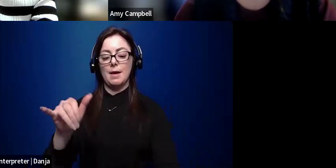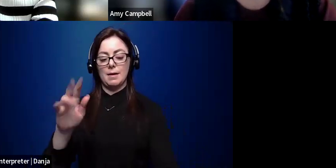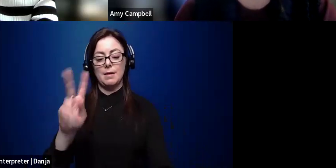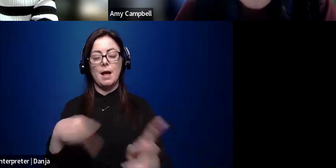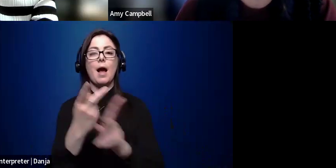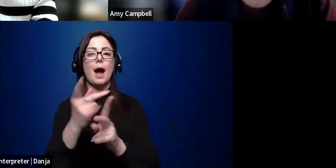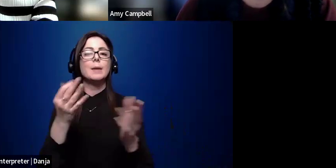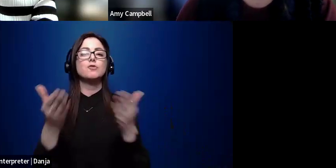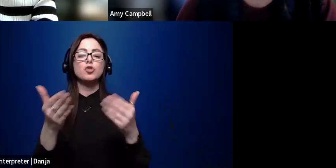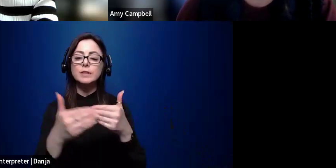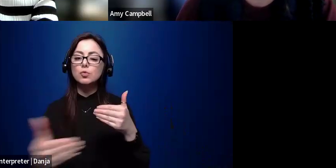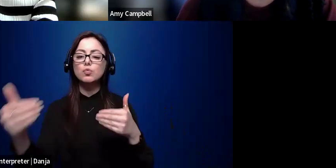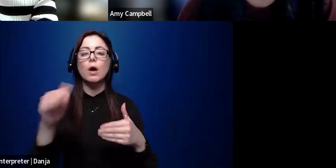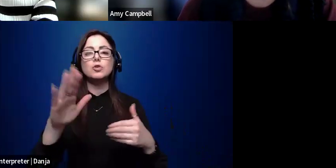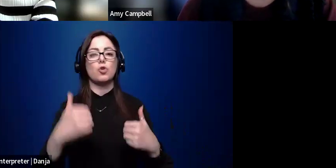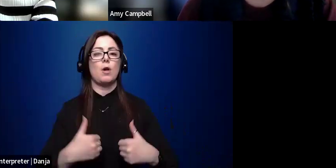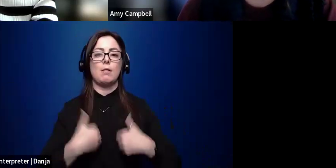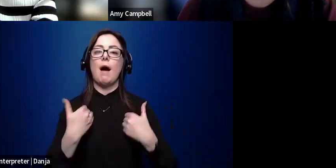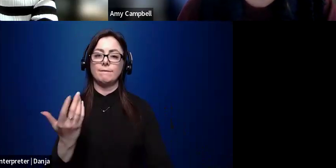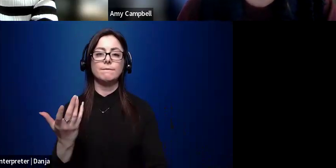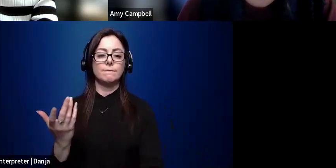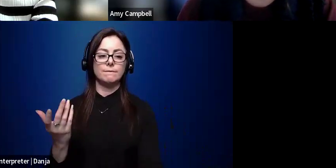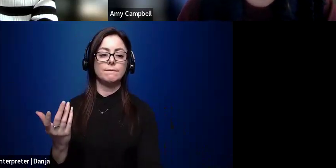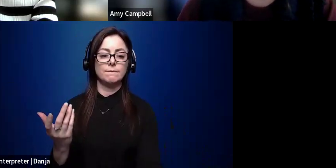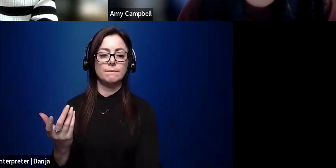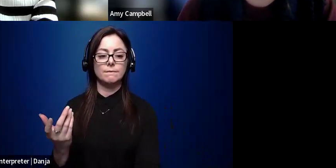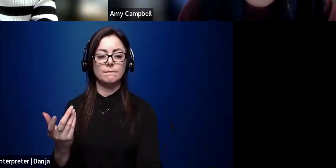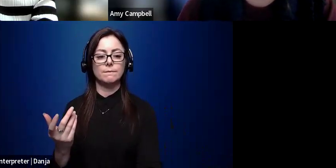their lifetime when somebody else may only have